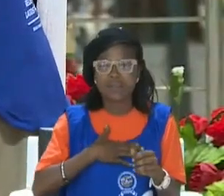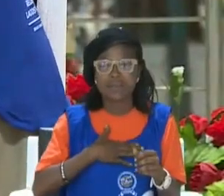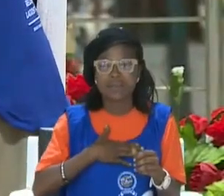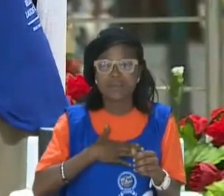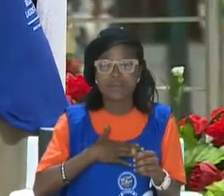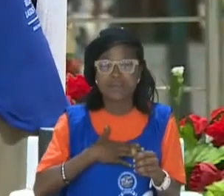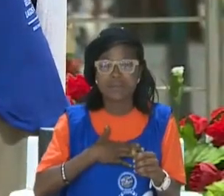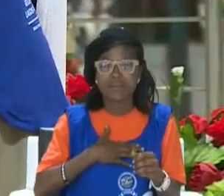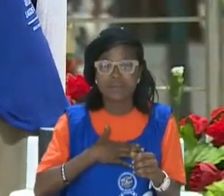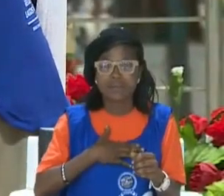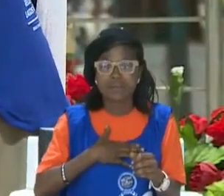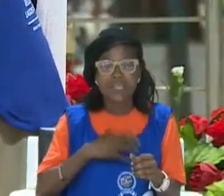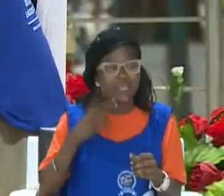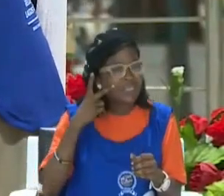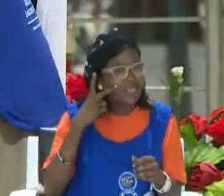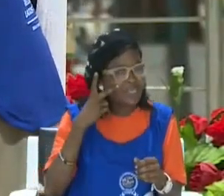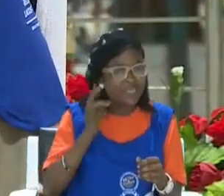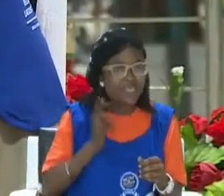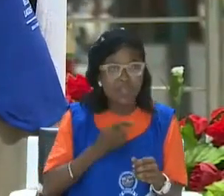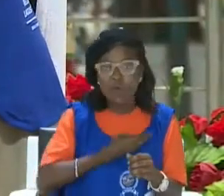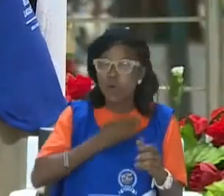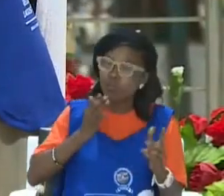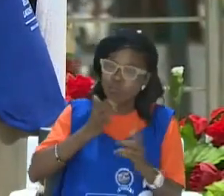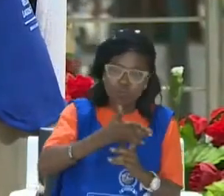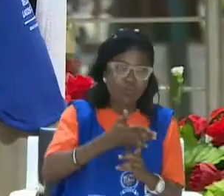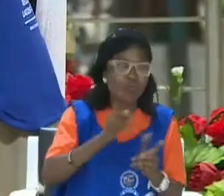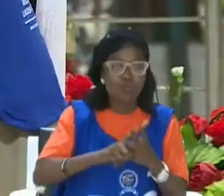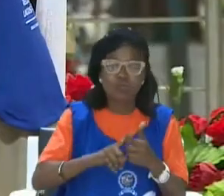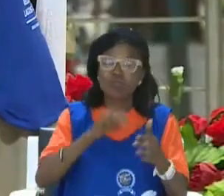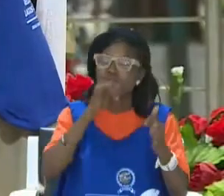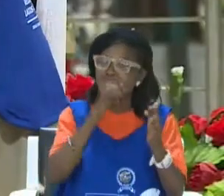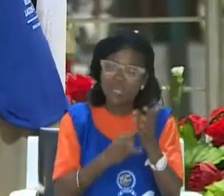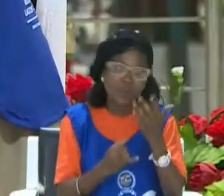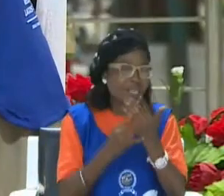see us through to January.